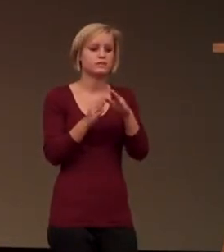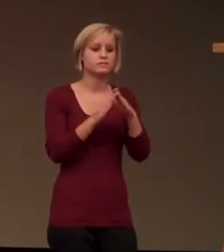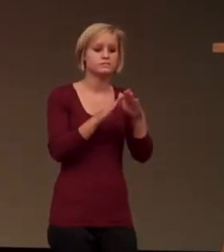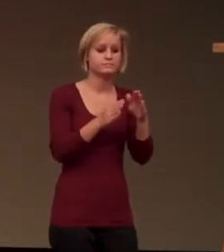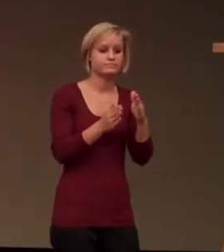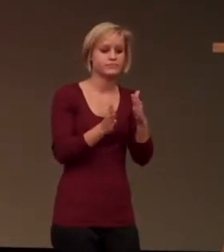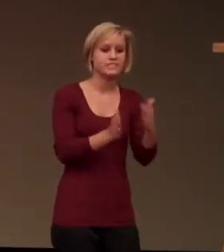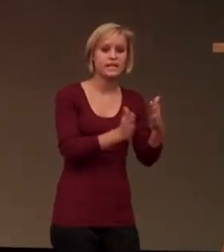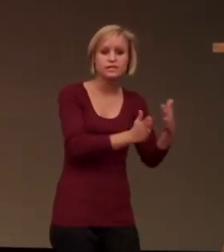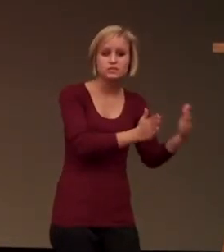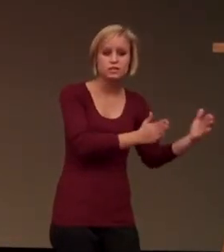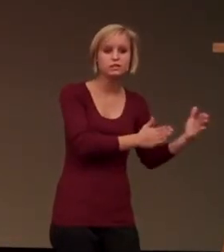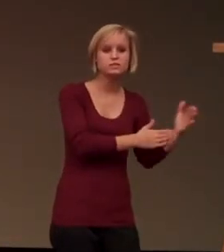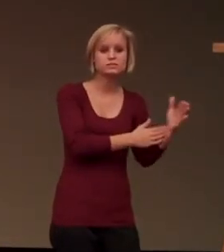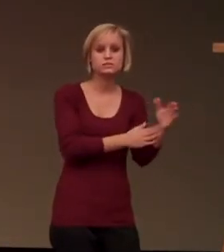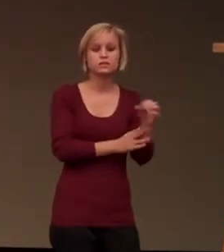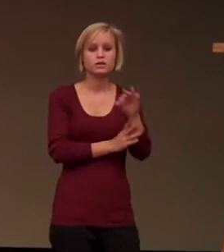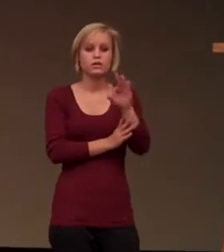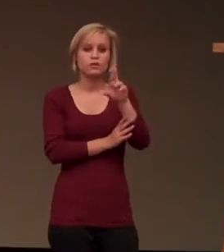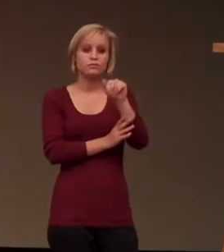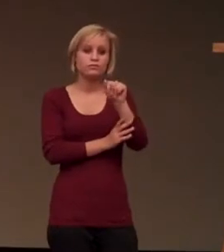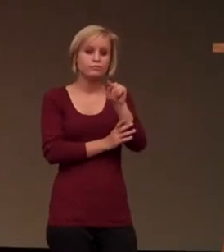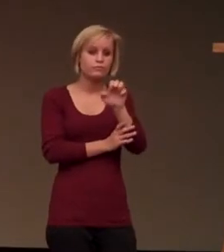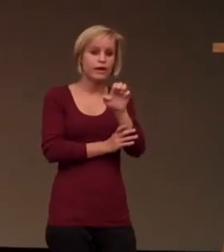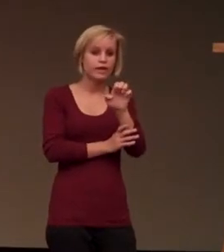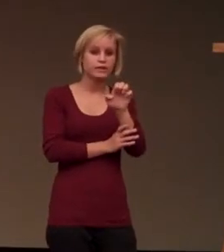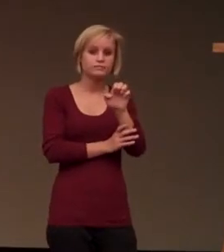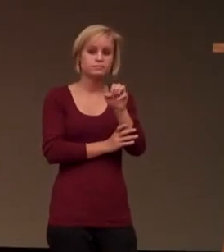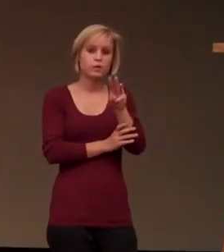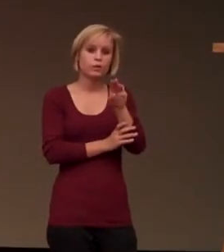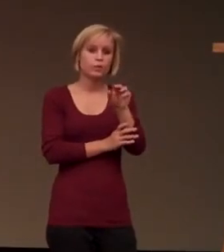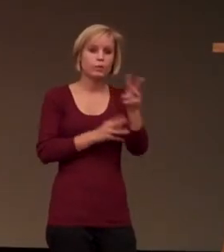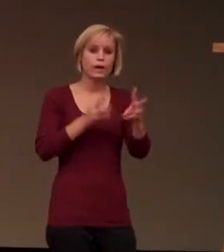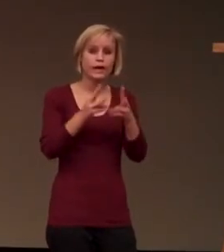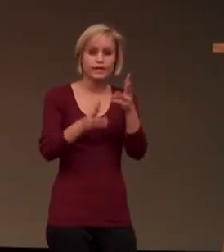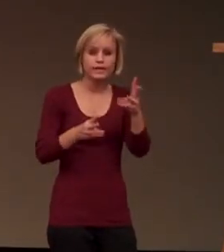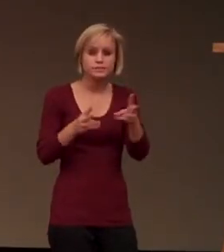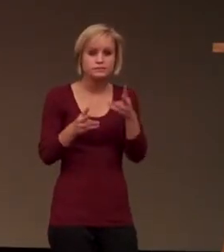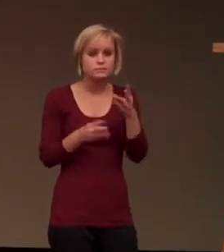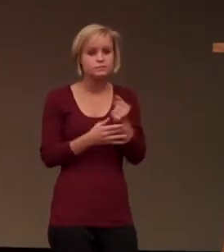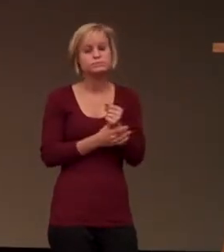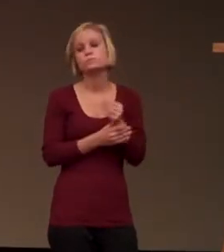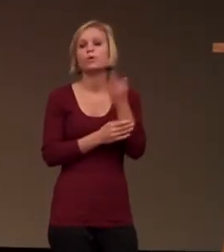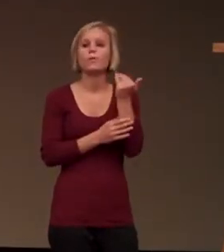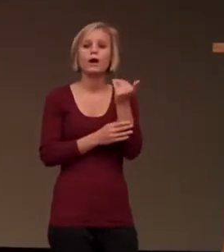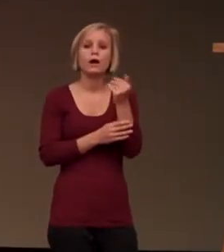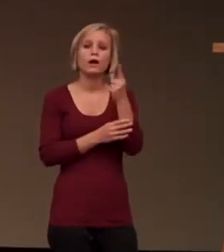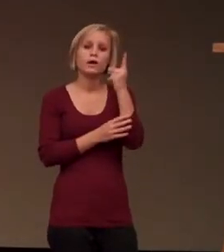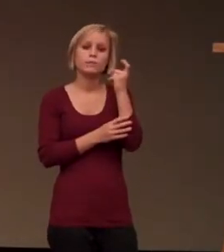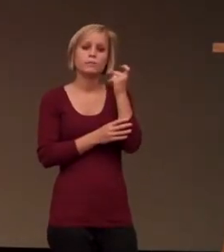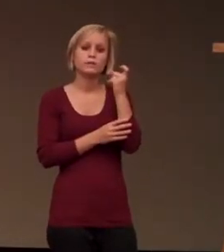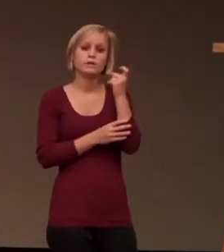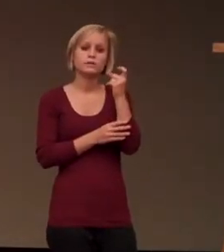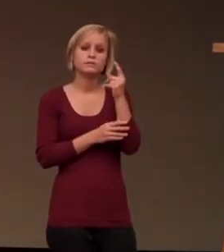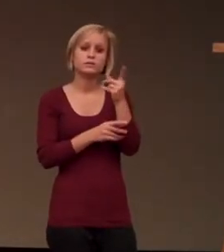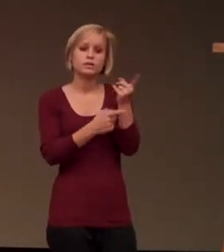number of freight wagons diminishing rapidly. Why? Because they're coming in by